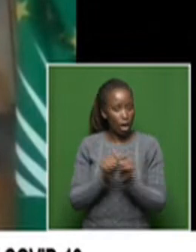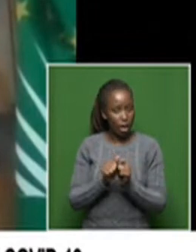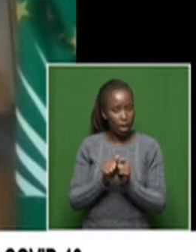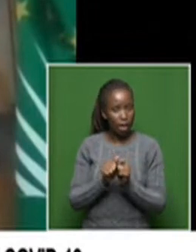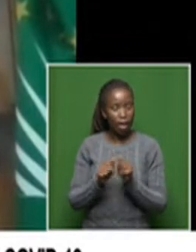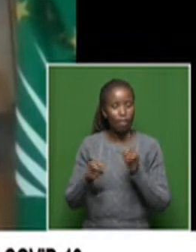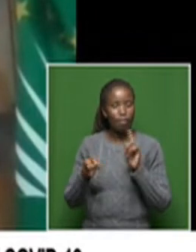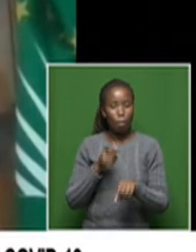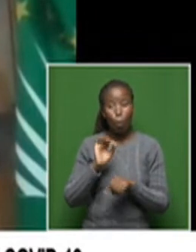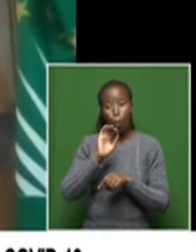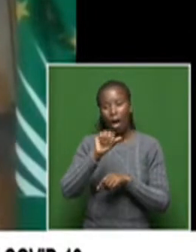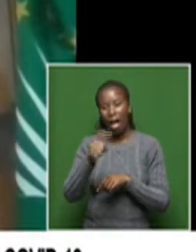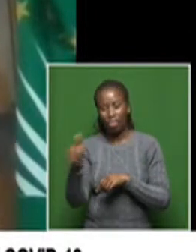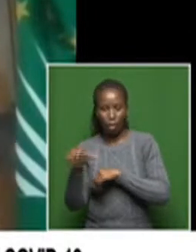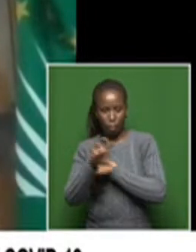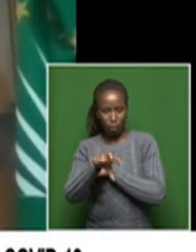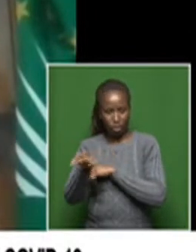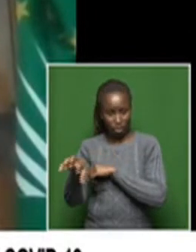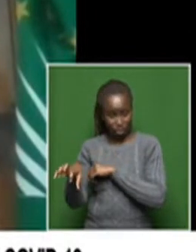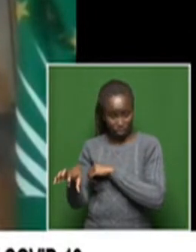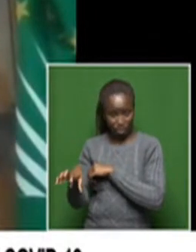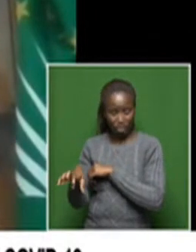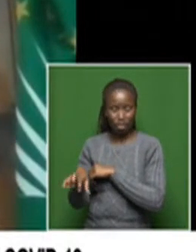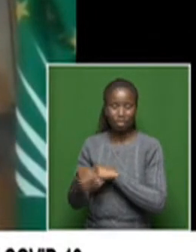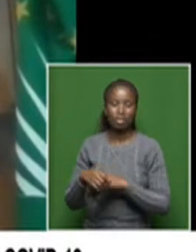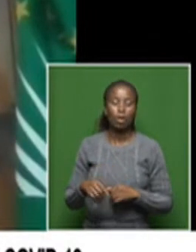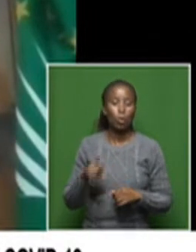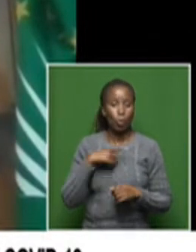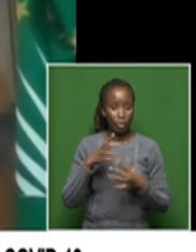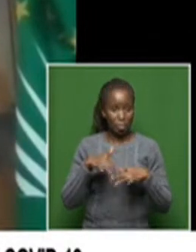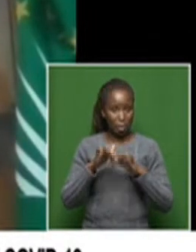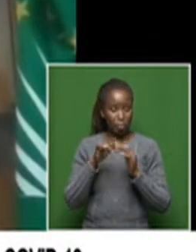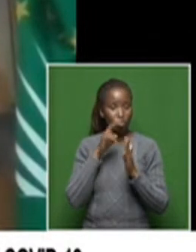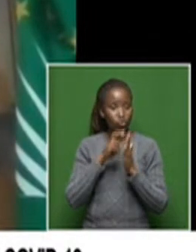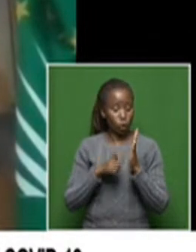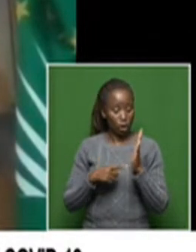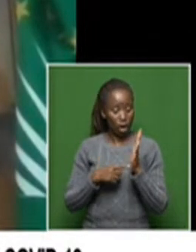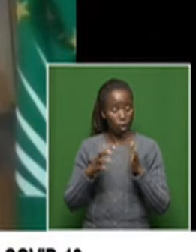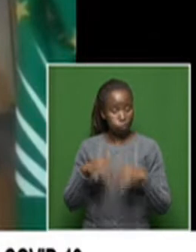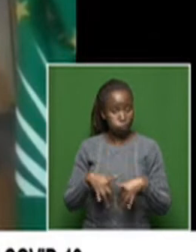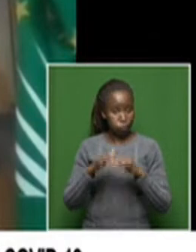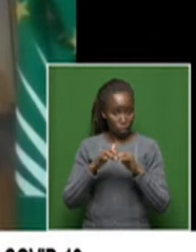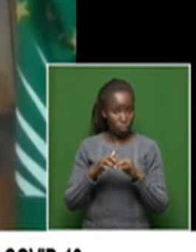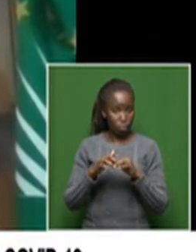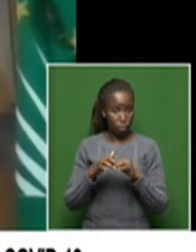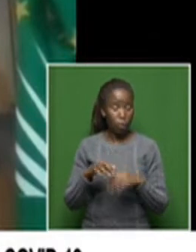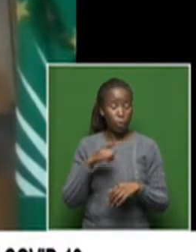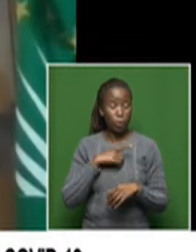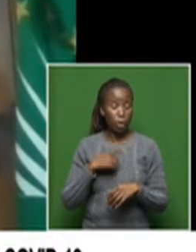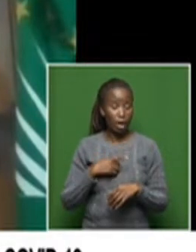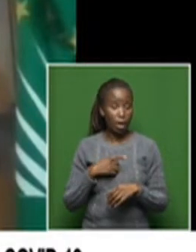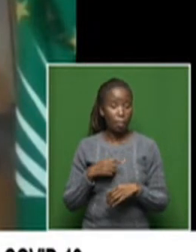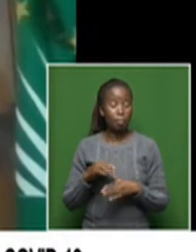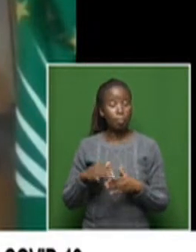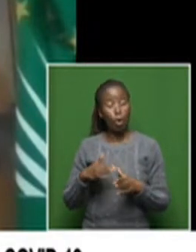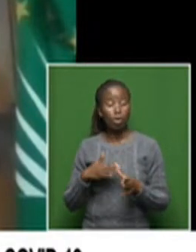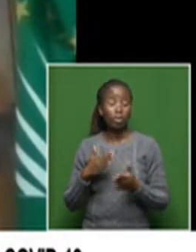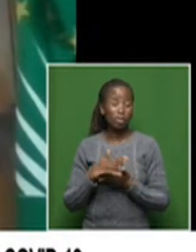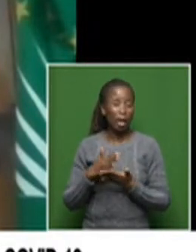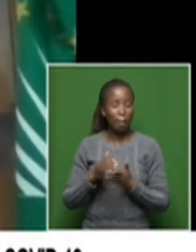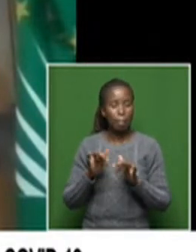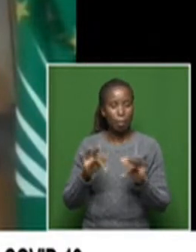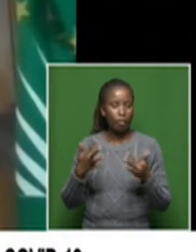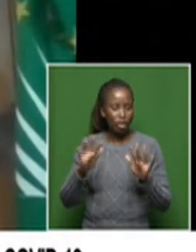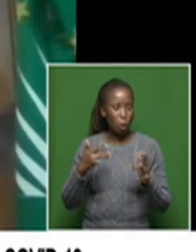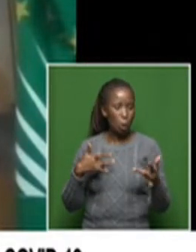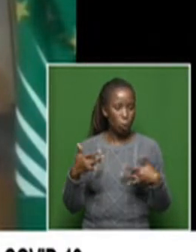of the regulations that have been issued, we have issued the regulations because people have said, some of the people have raised the concerns